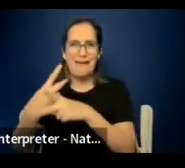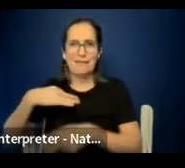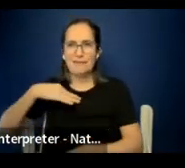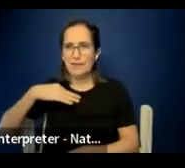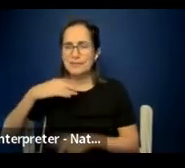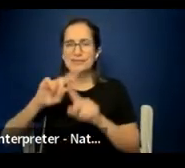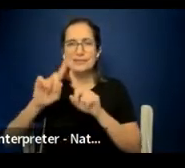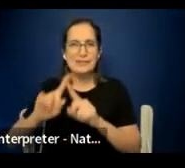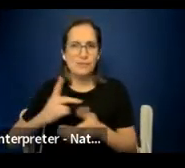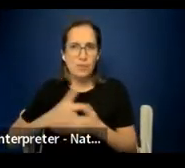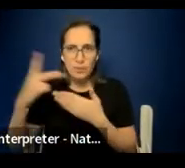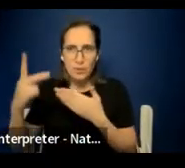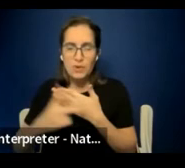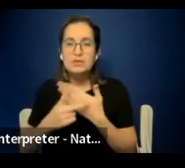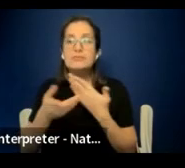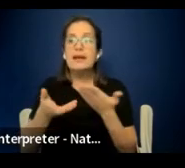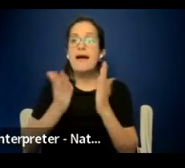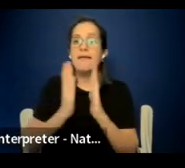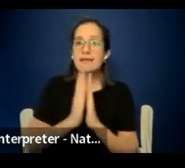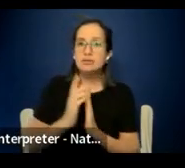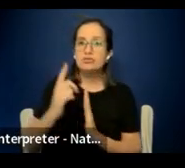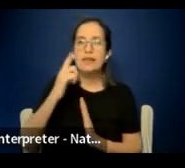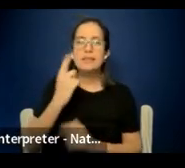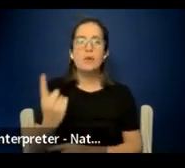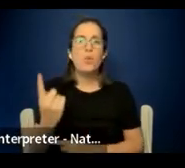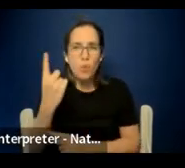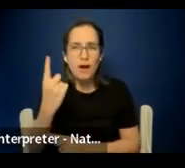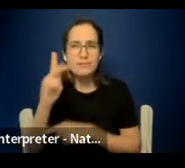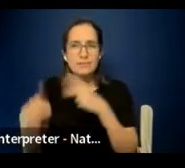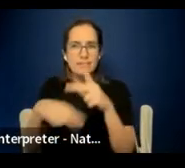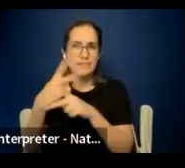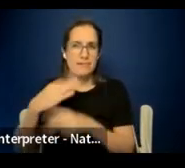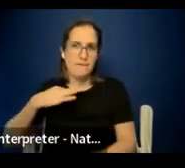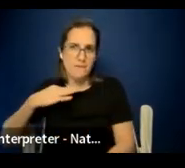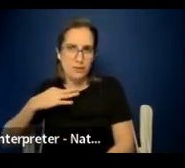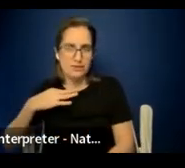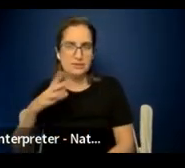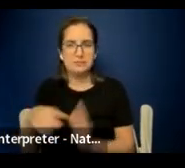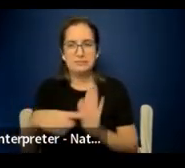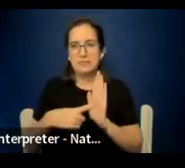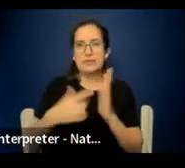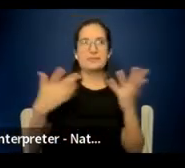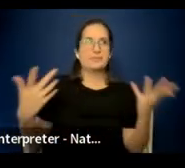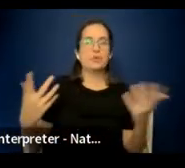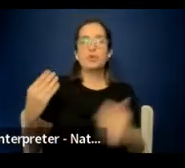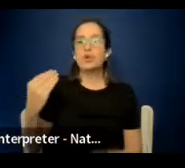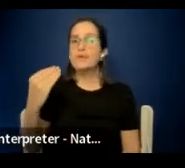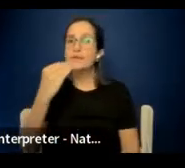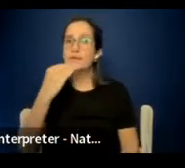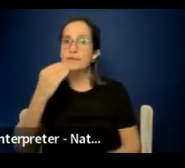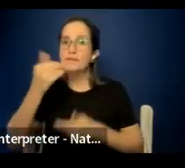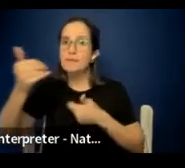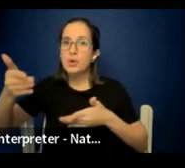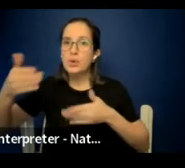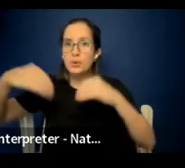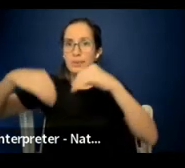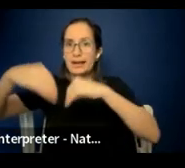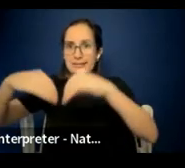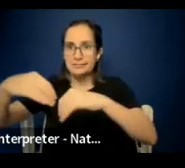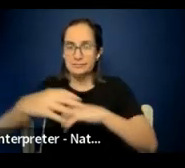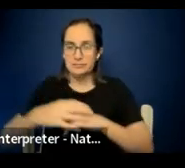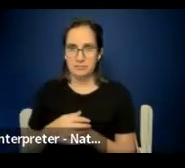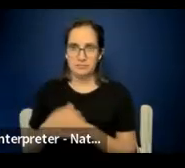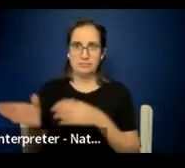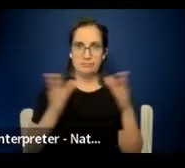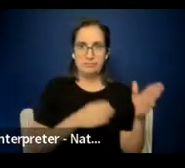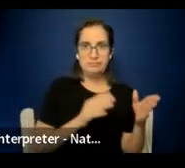ask you to think about one specific type of volunteer. Is it the, you know, food packing volunteer? Is it the art